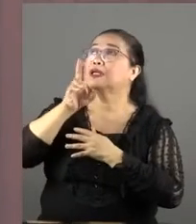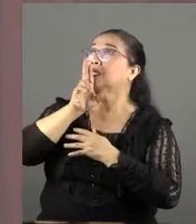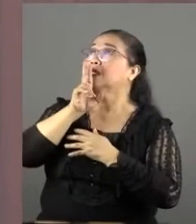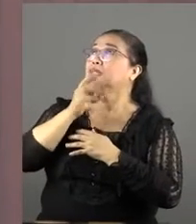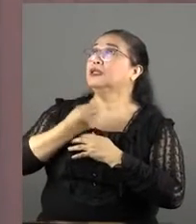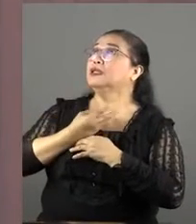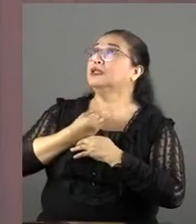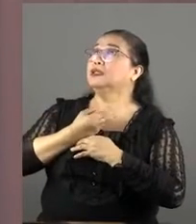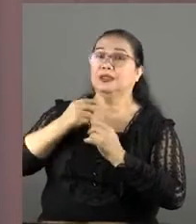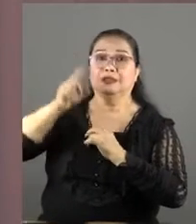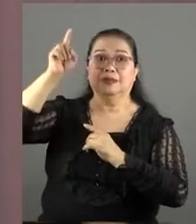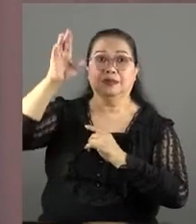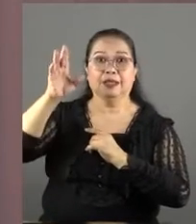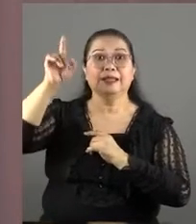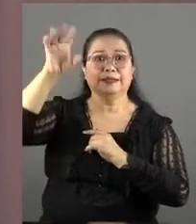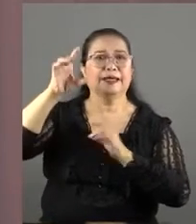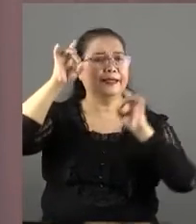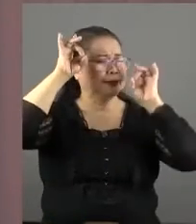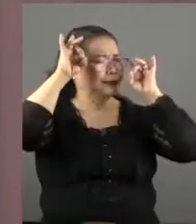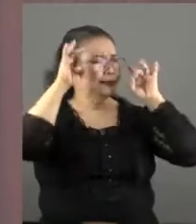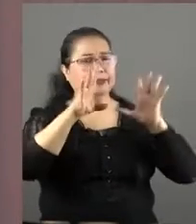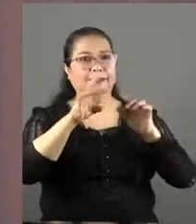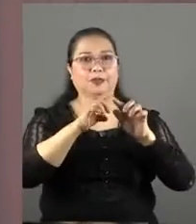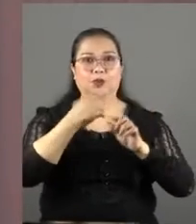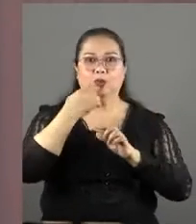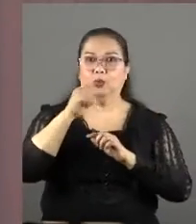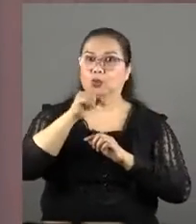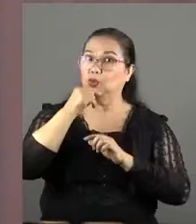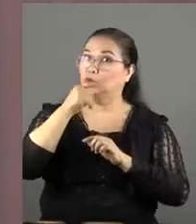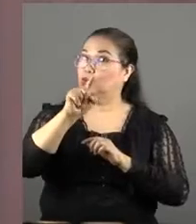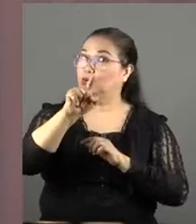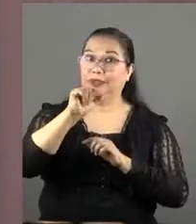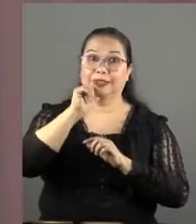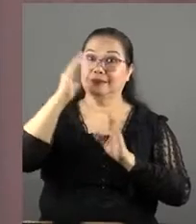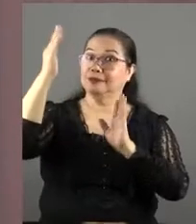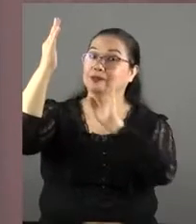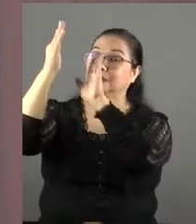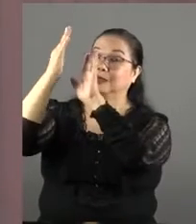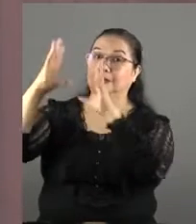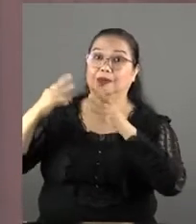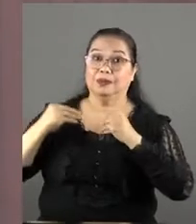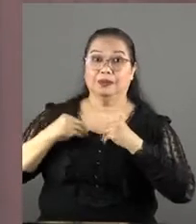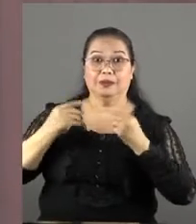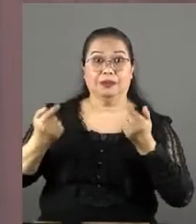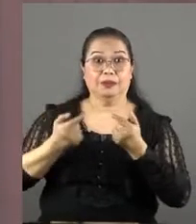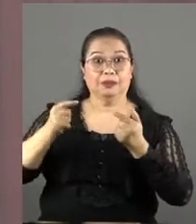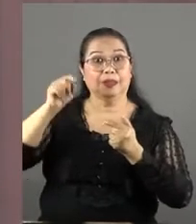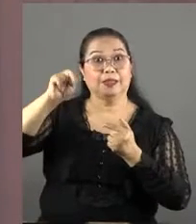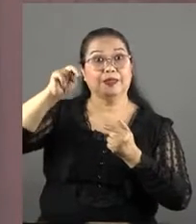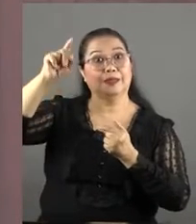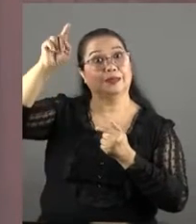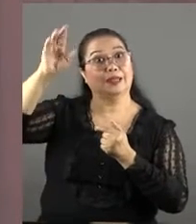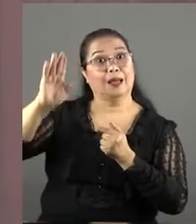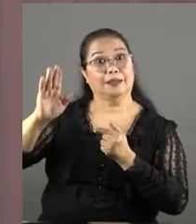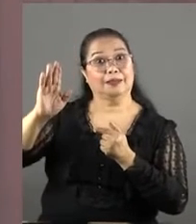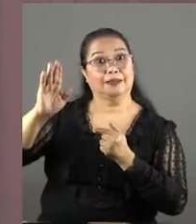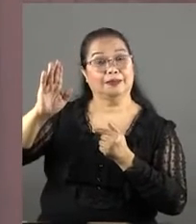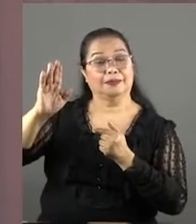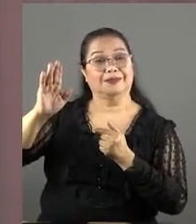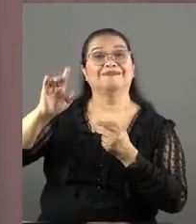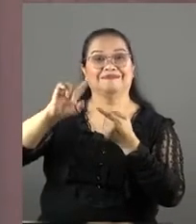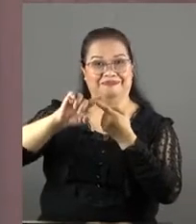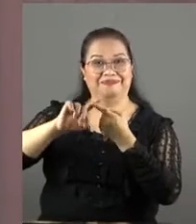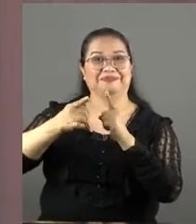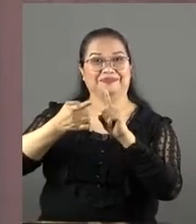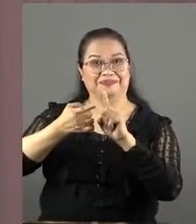God is a terror to those who do not come to him and admit their sin and need of him. Friends,